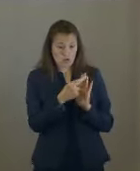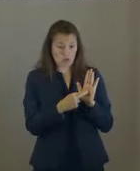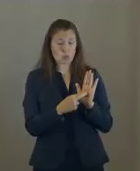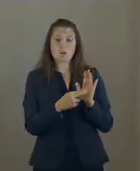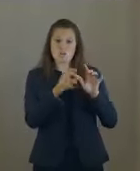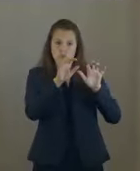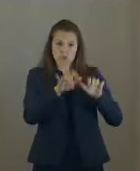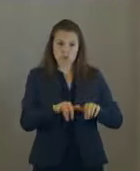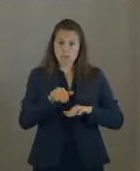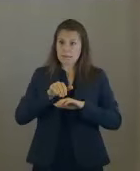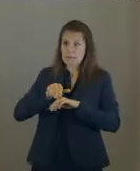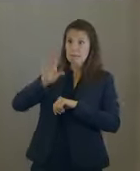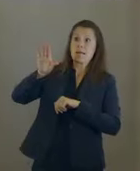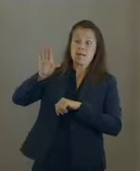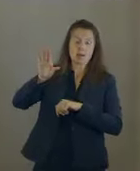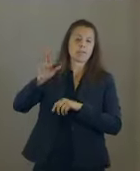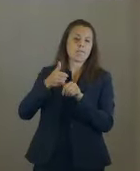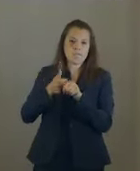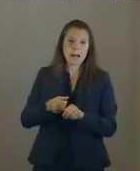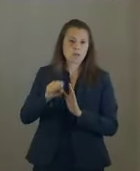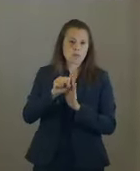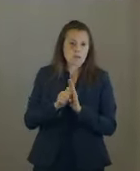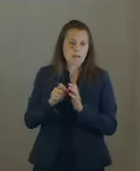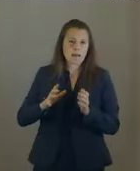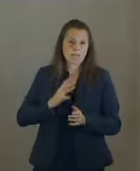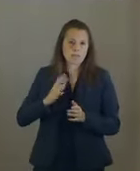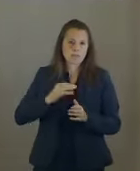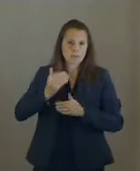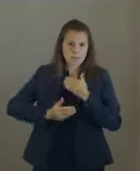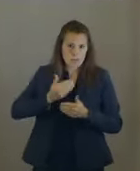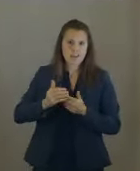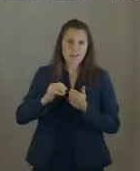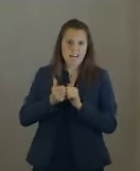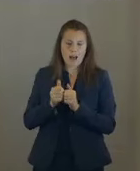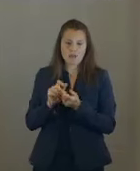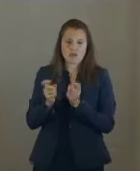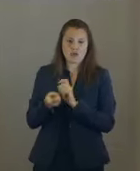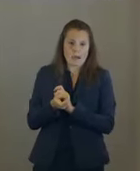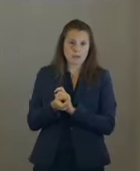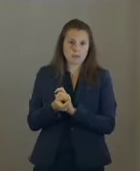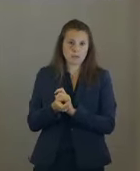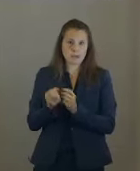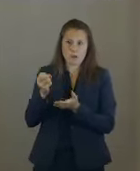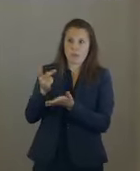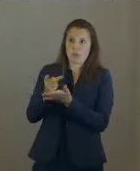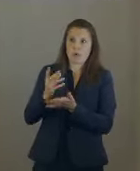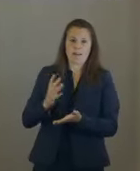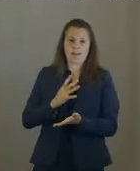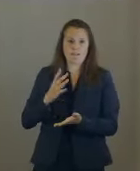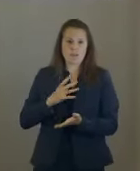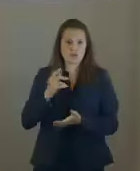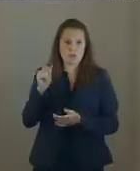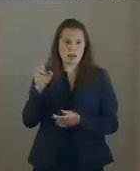been prepared, submitted pursuant to the state's process for approving administrative changes to